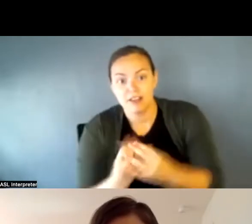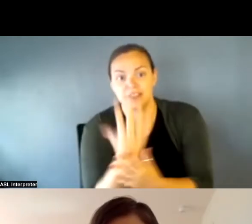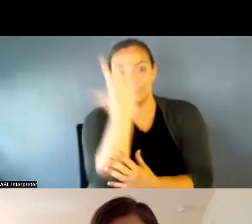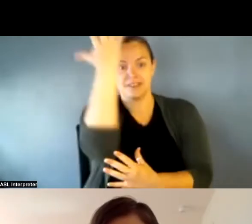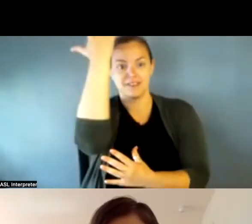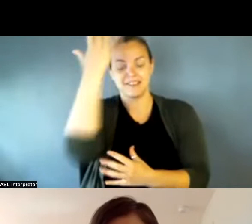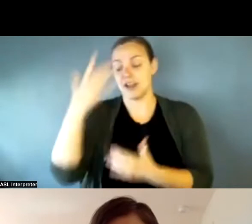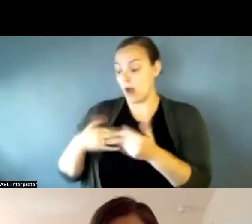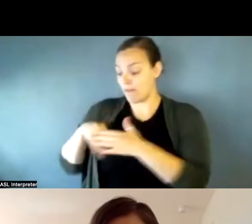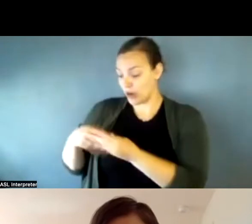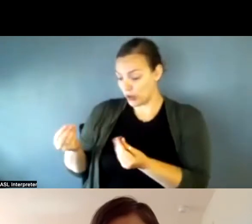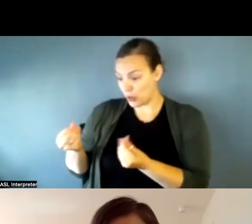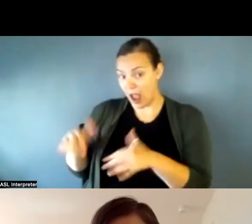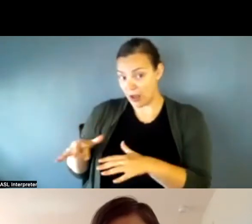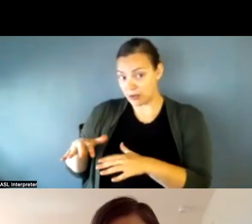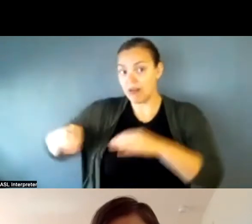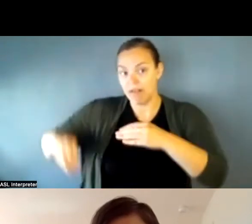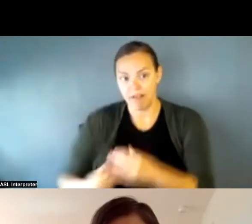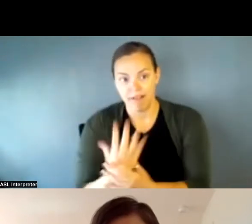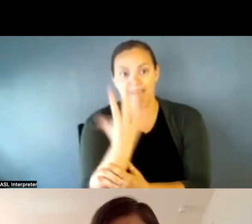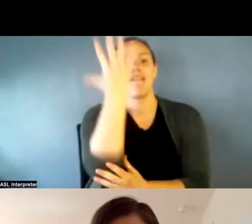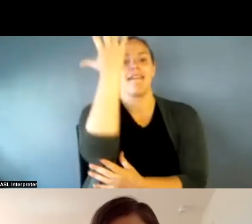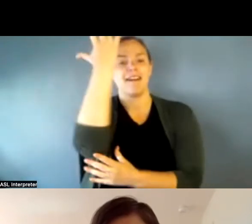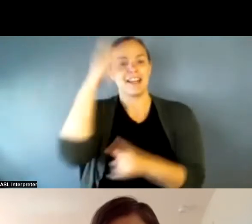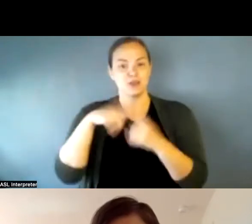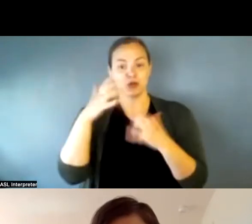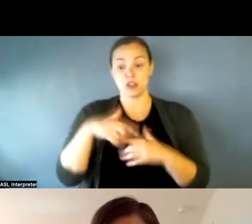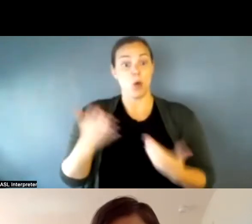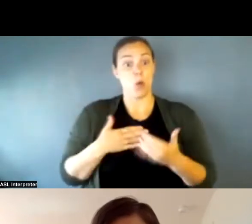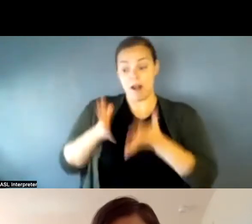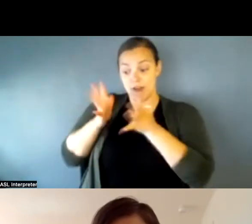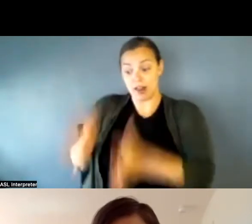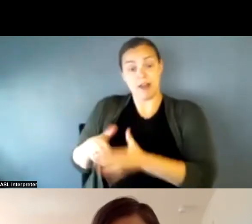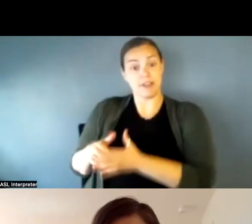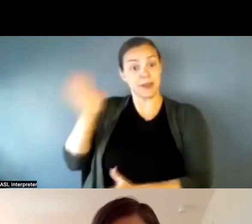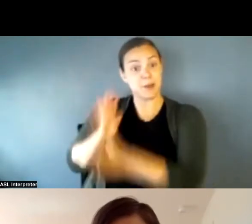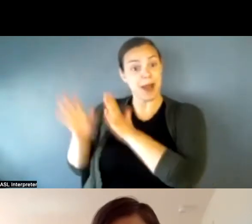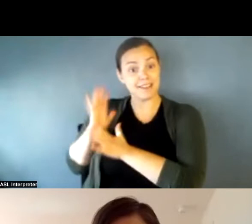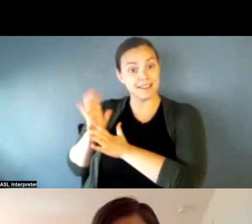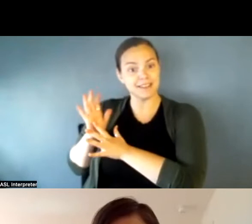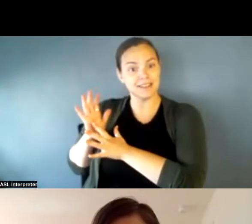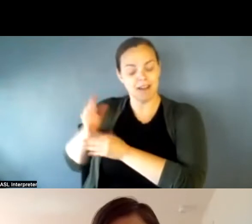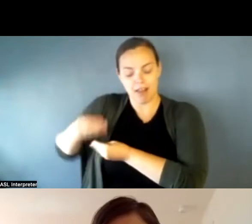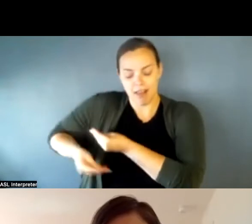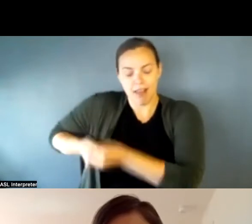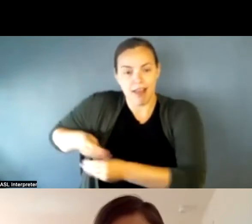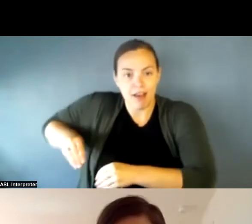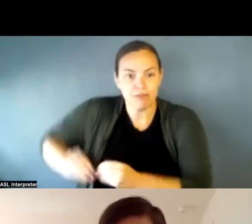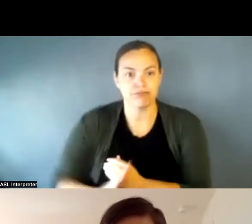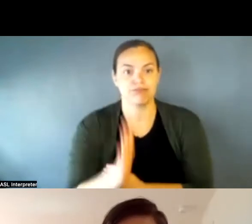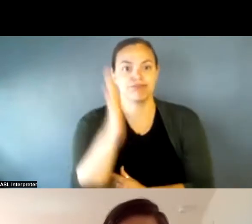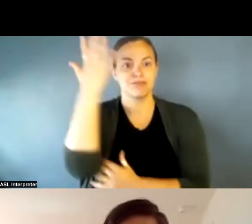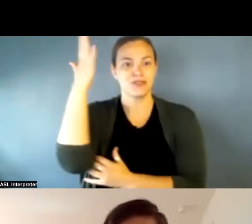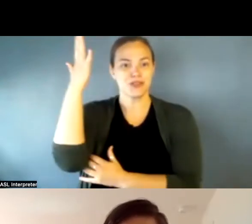And so whatever's in the past ends up in the present in the form of trees. And so where's that